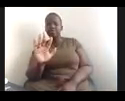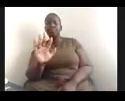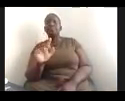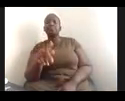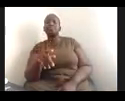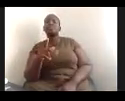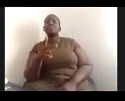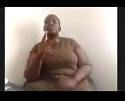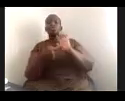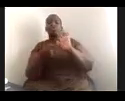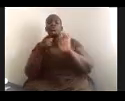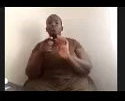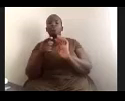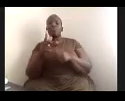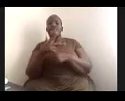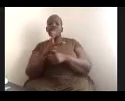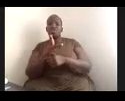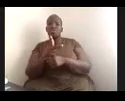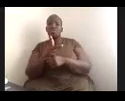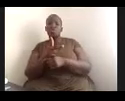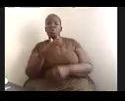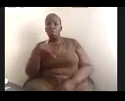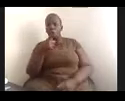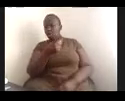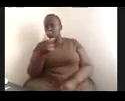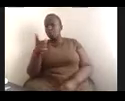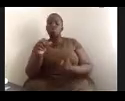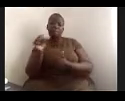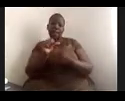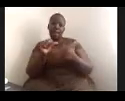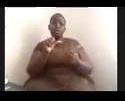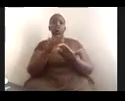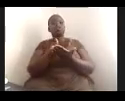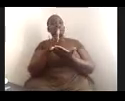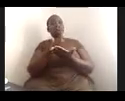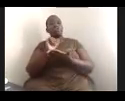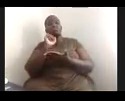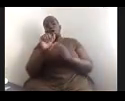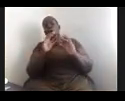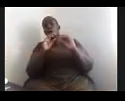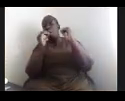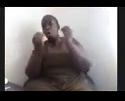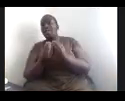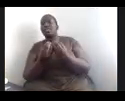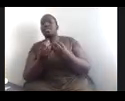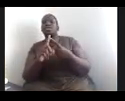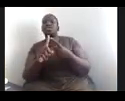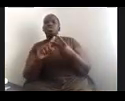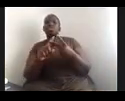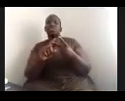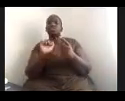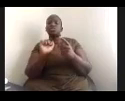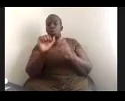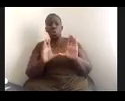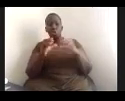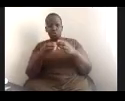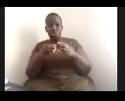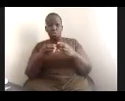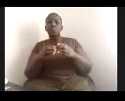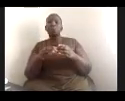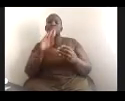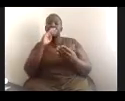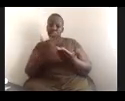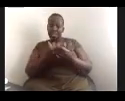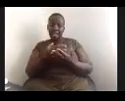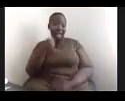minutes of a video because we want you to go back and share with your organisations and your groups if you're going